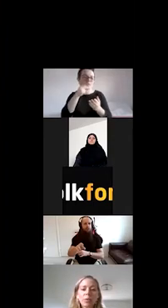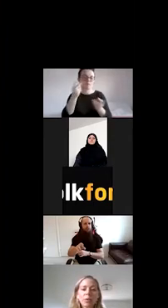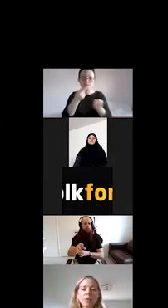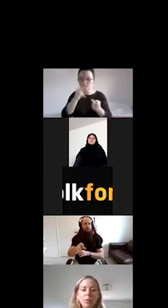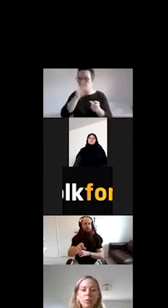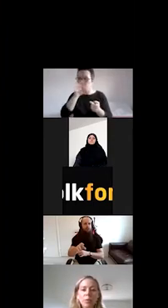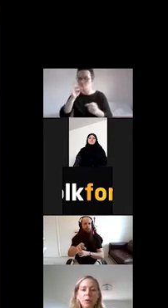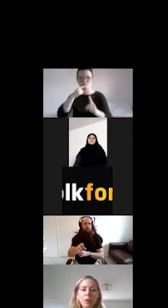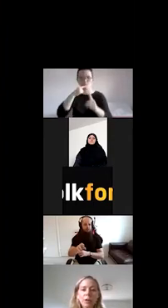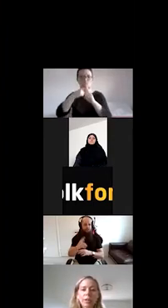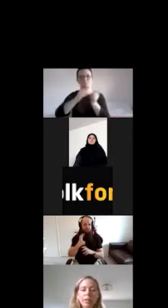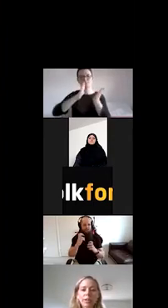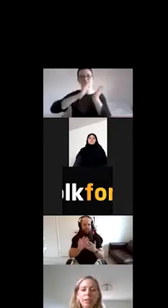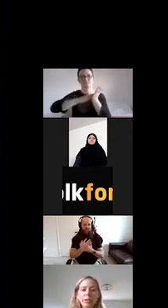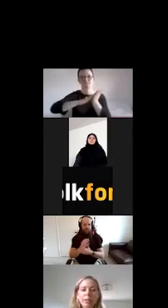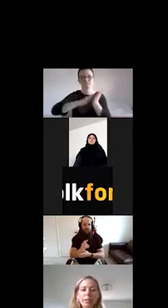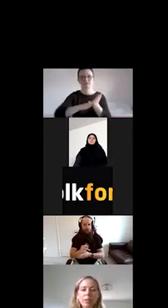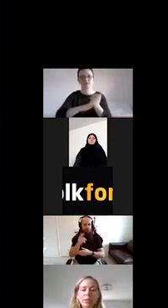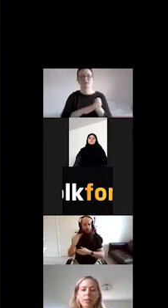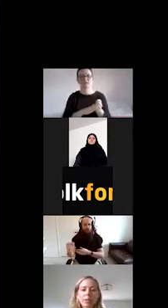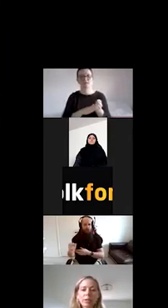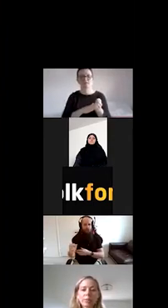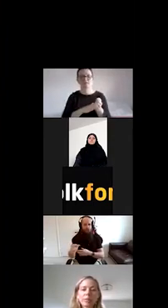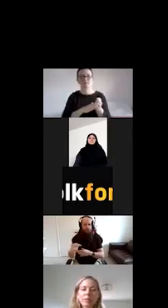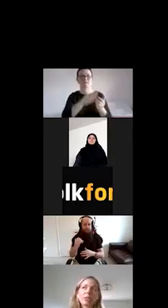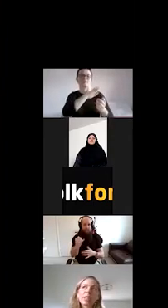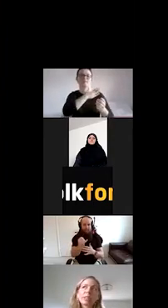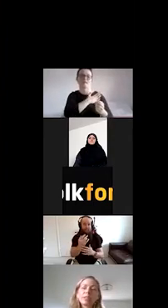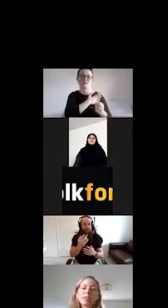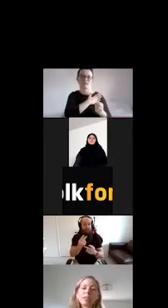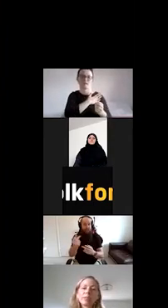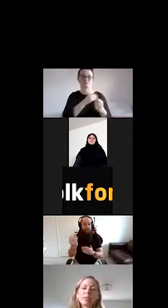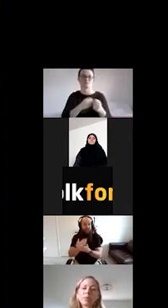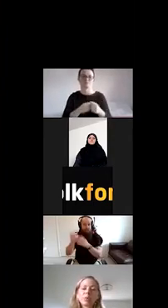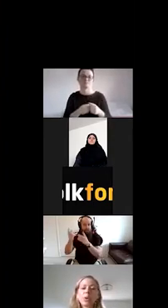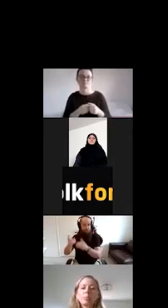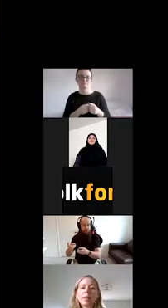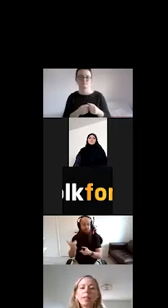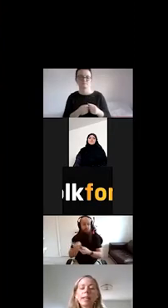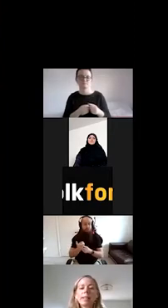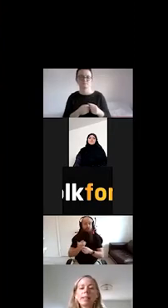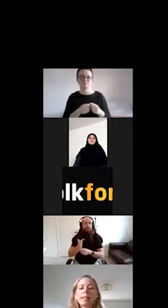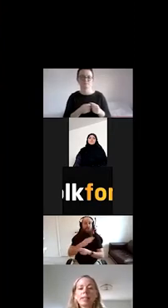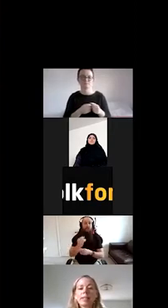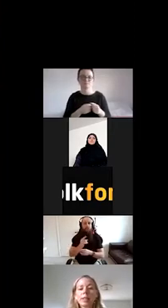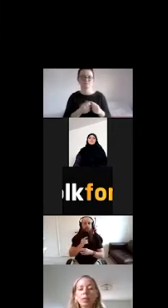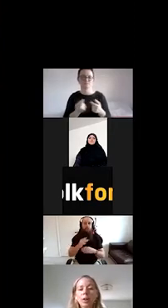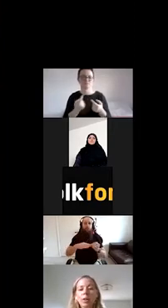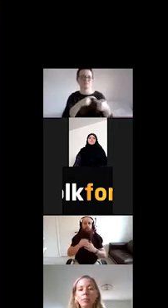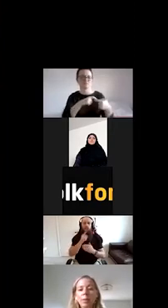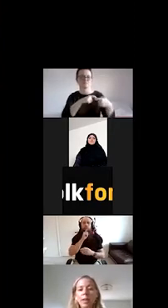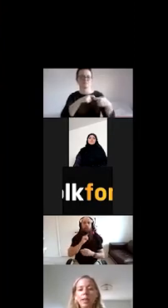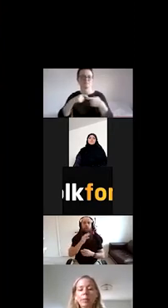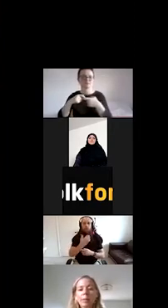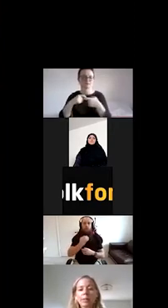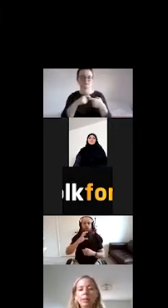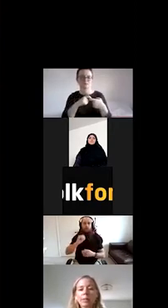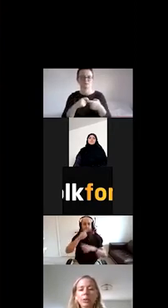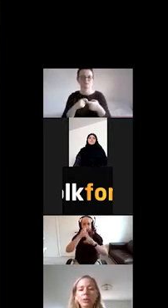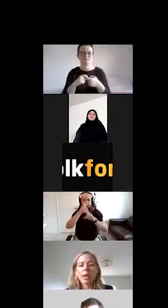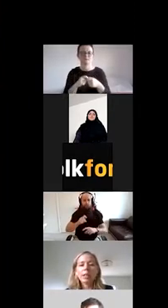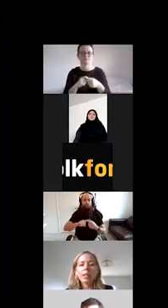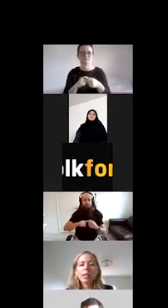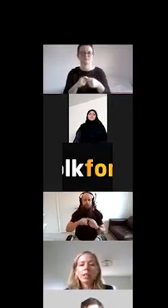a few more country contexts. So we conducted what we call mini case studies of Colombia, Lebanon